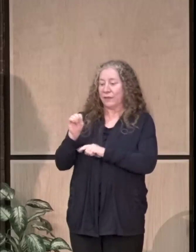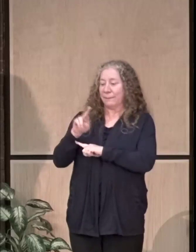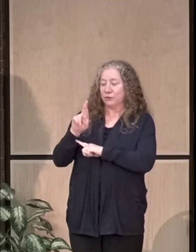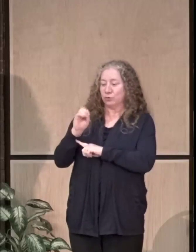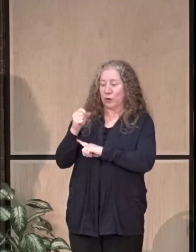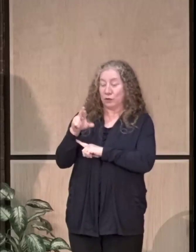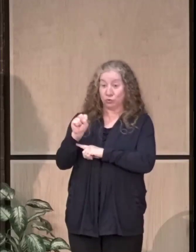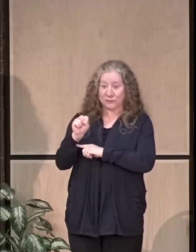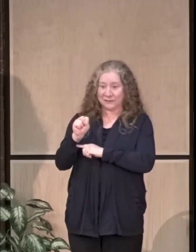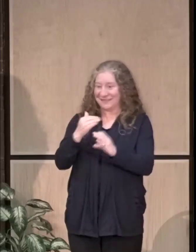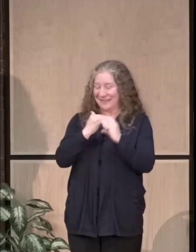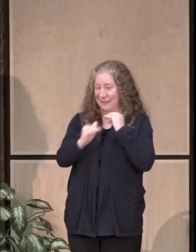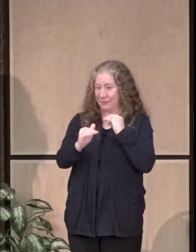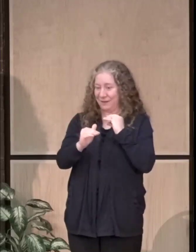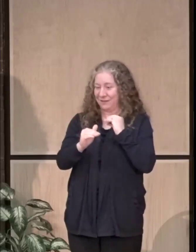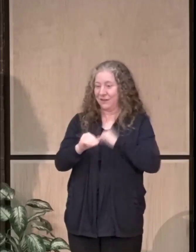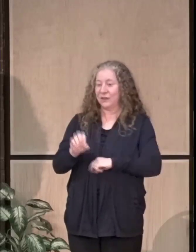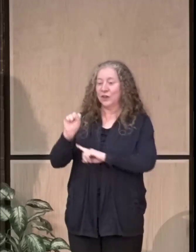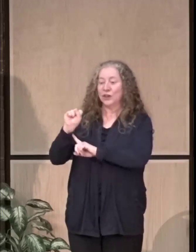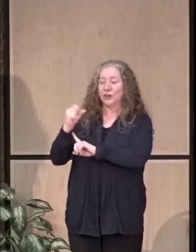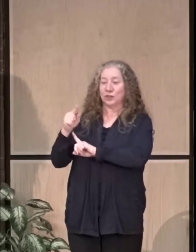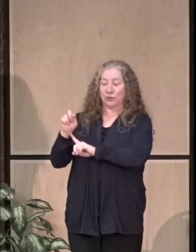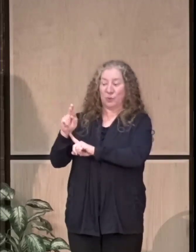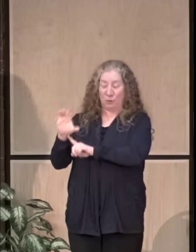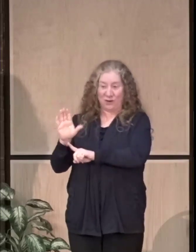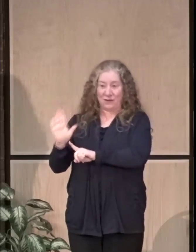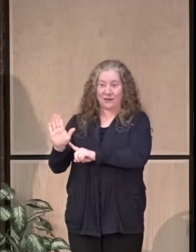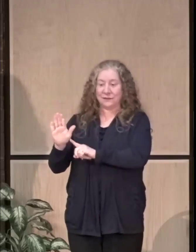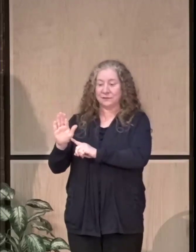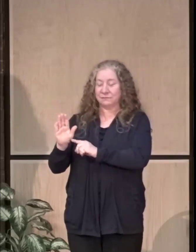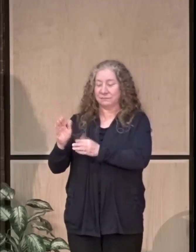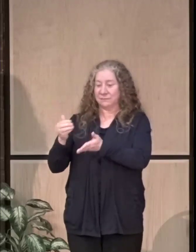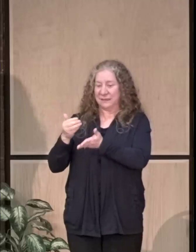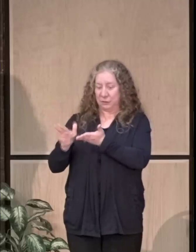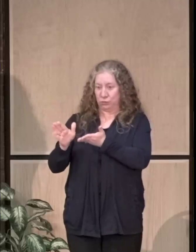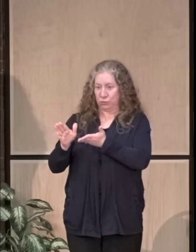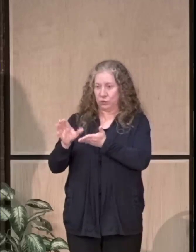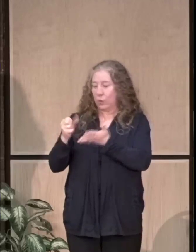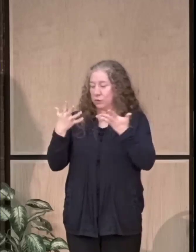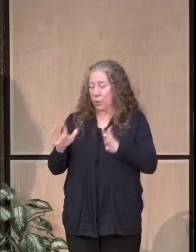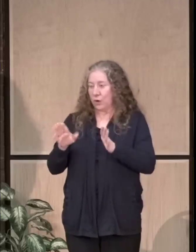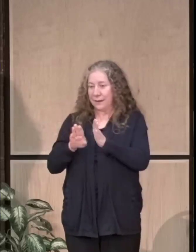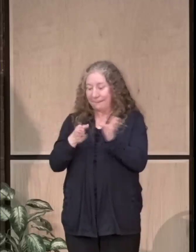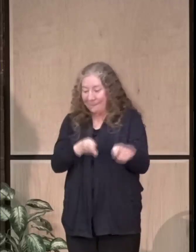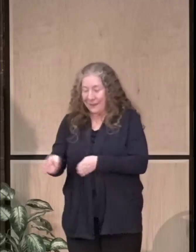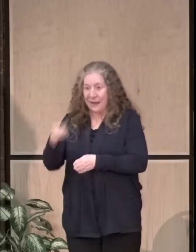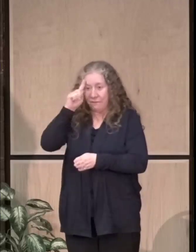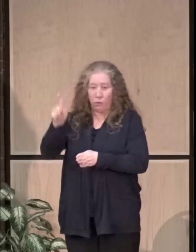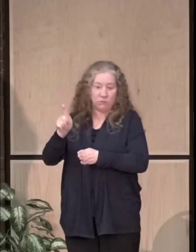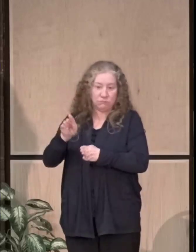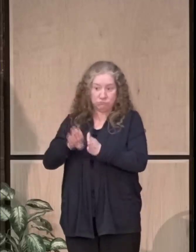email, that Sergeant Card's discharge from Four Winds Hospital, a plan had already been developed and